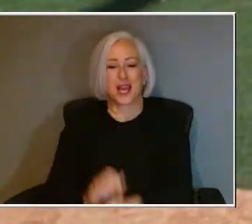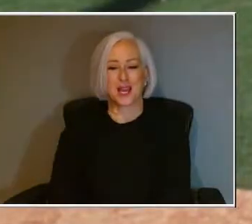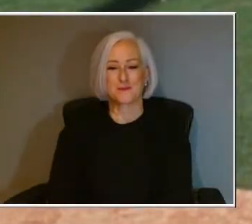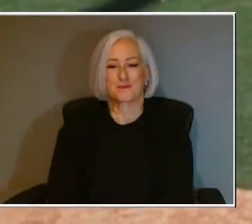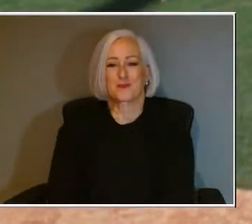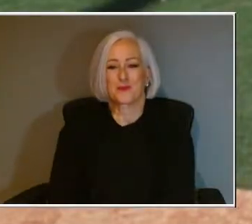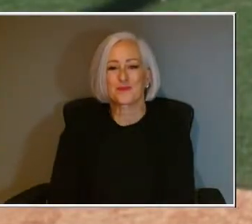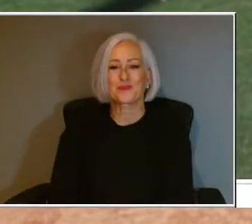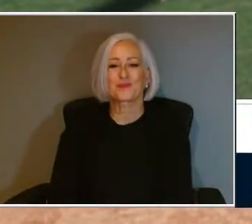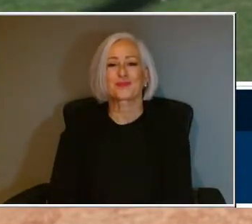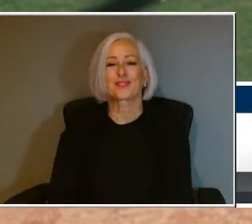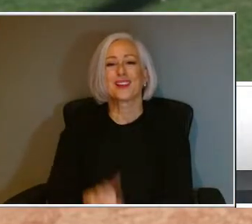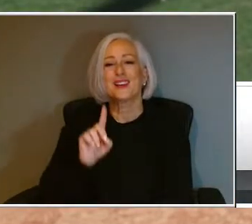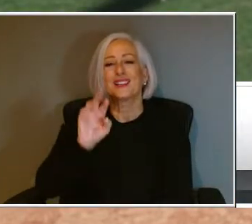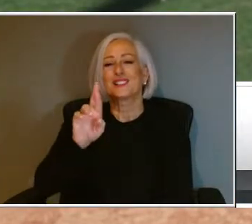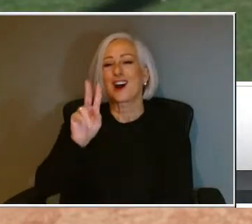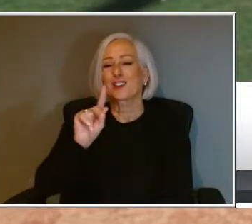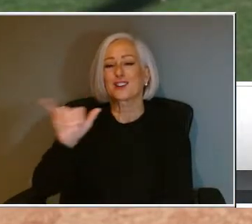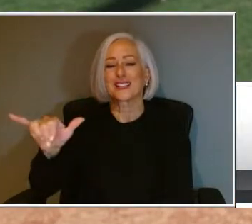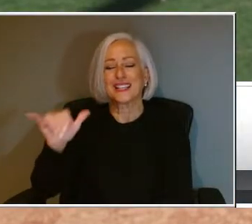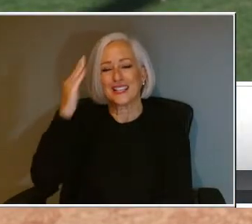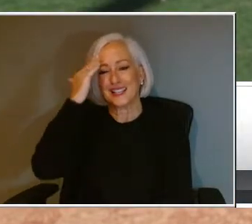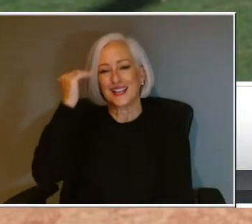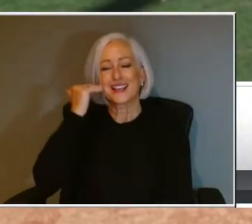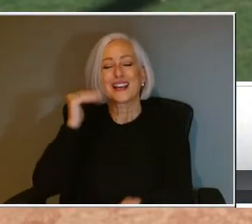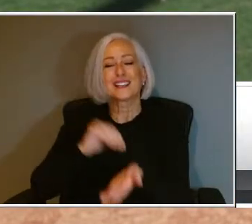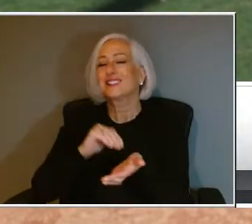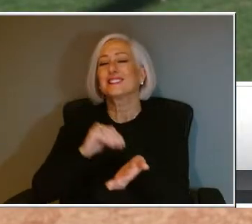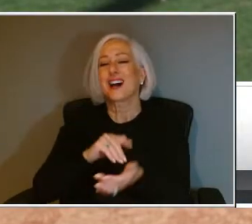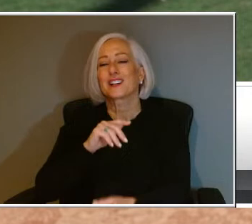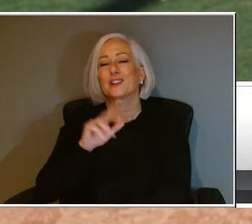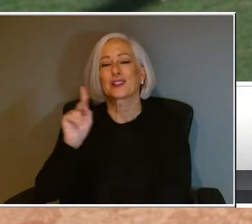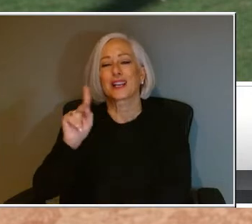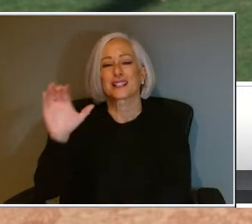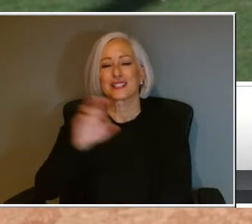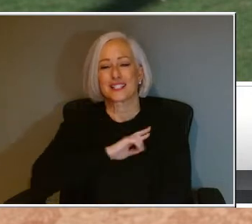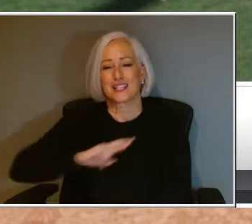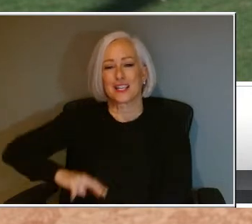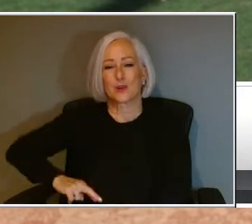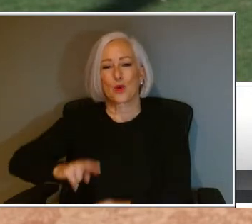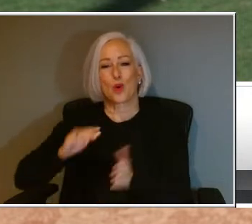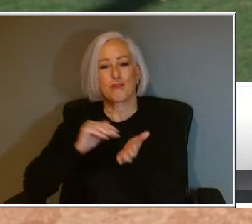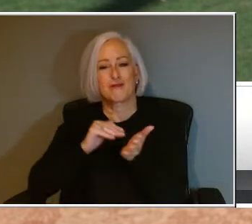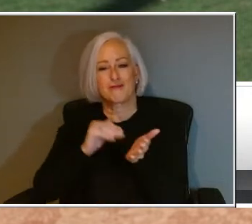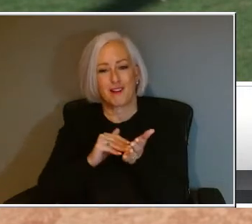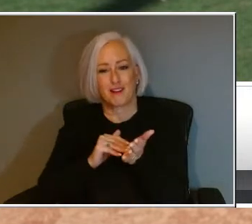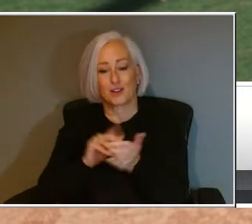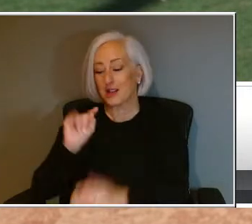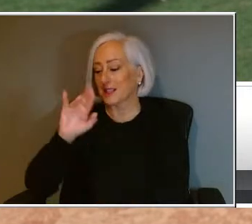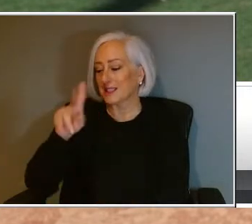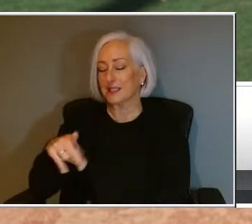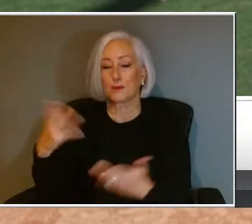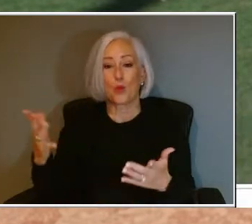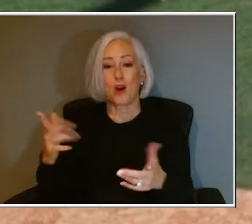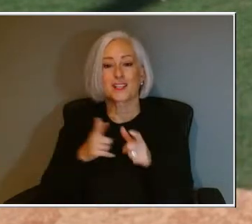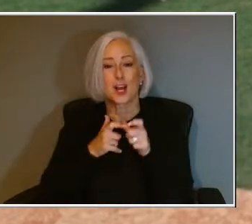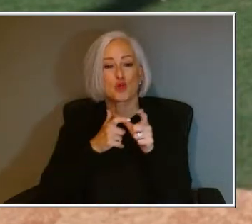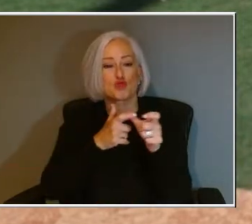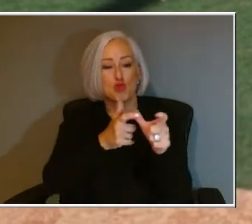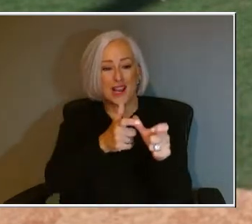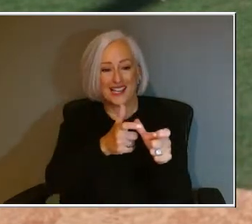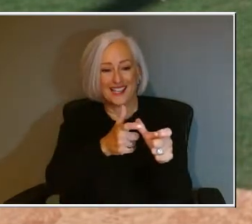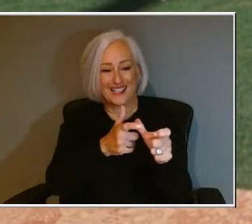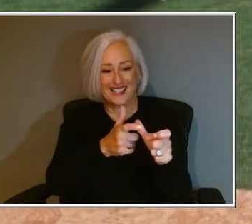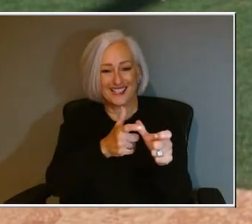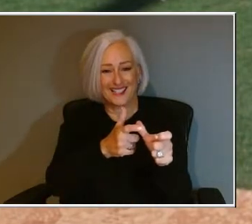This is Dr. Vincent Key, head team physician for the Kansas City Royals, with your tip of the day. The tip of the day is running. And that's something